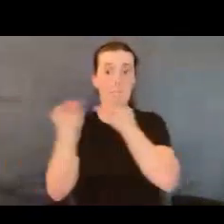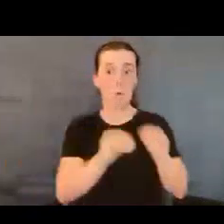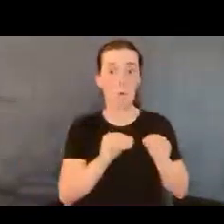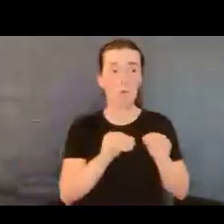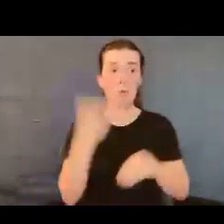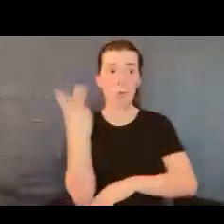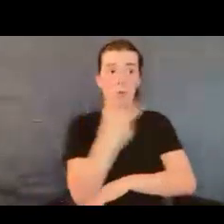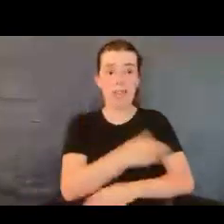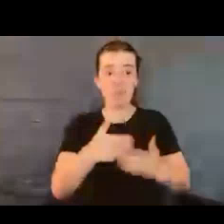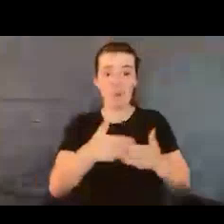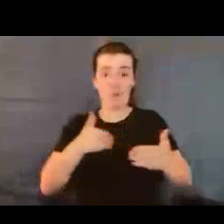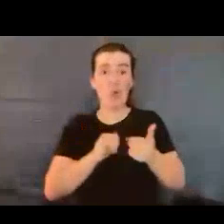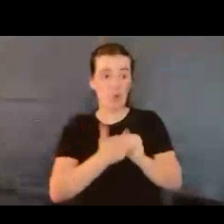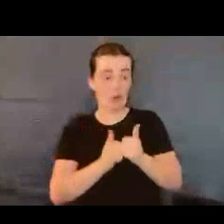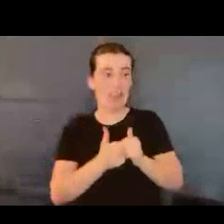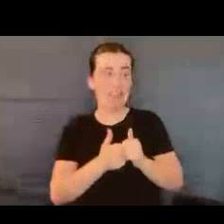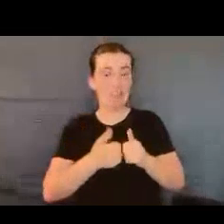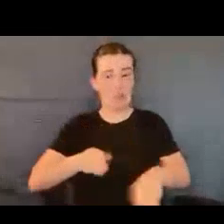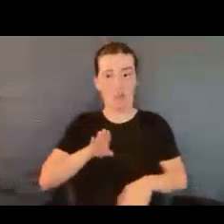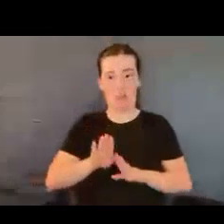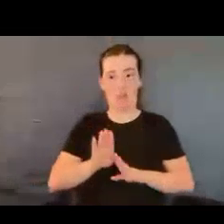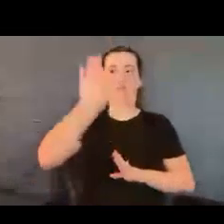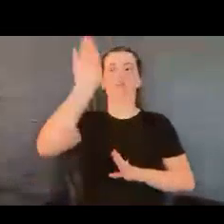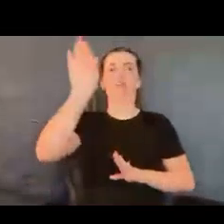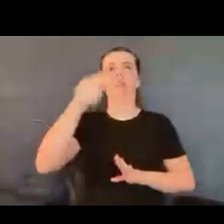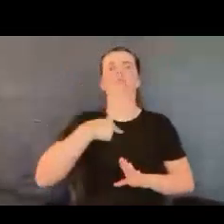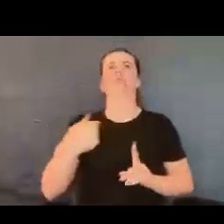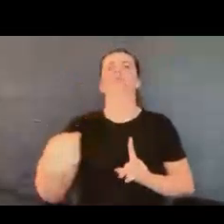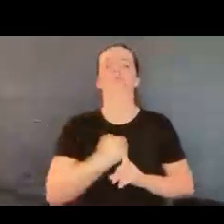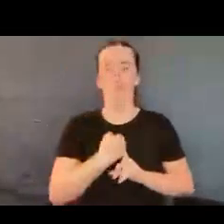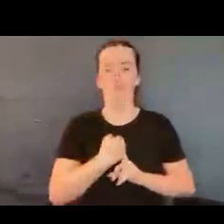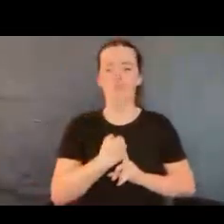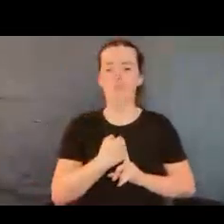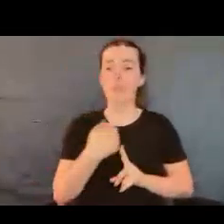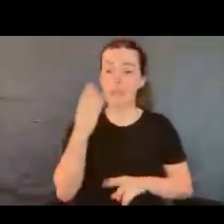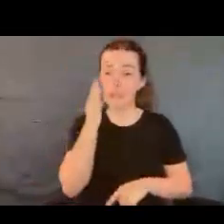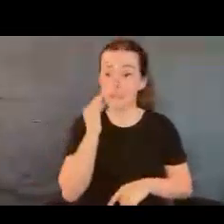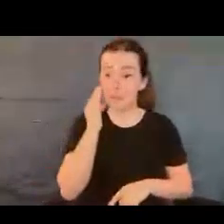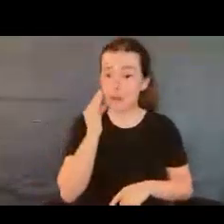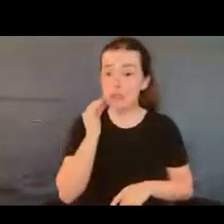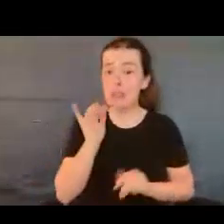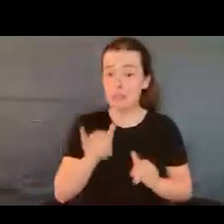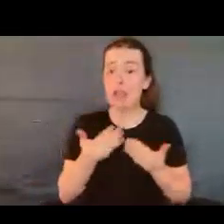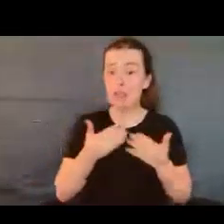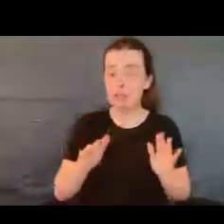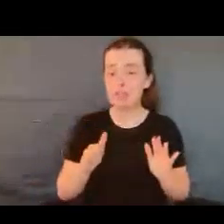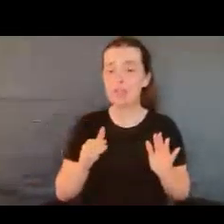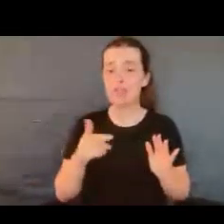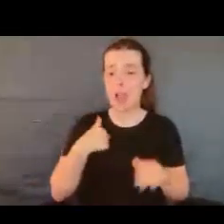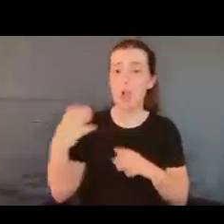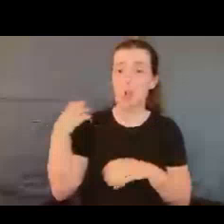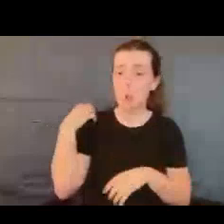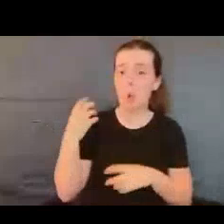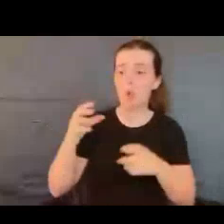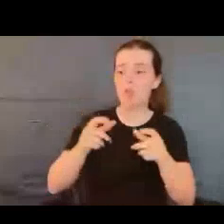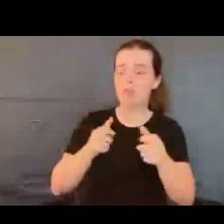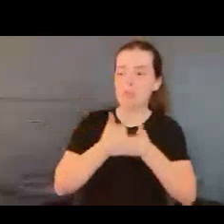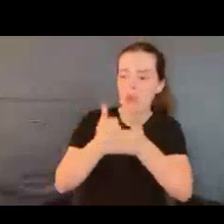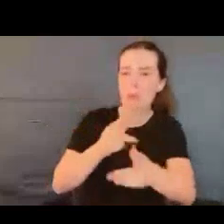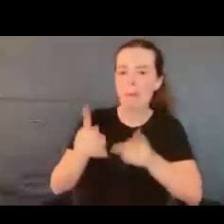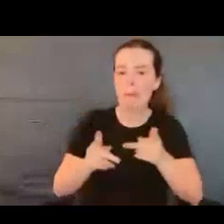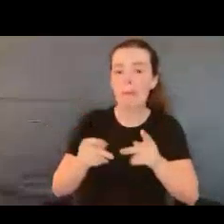the elevation really got me. A couple thoughts on that now, having experienced that and coached people through it. If you're able to, if you can get